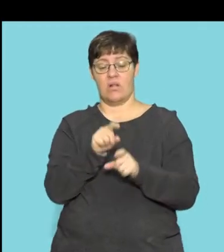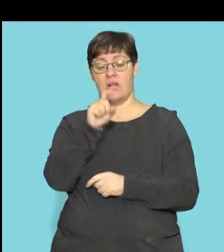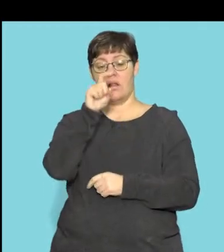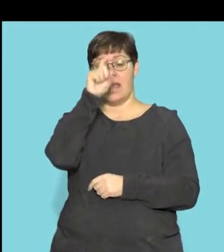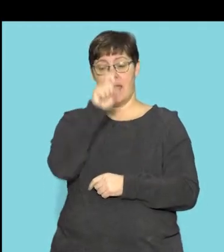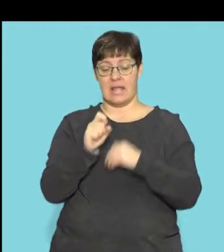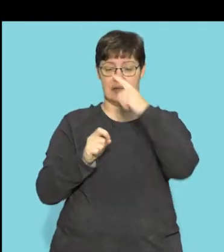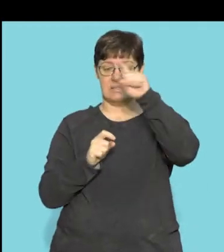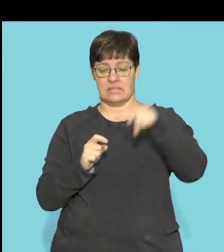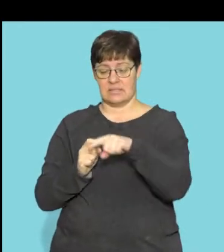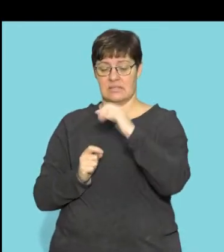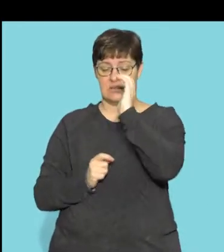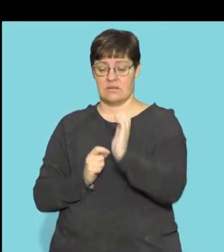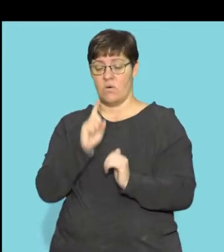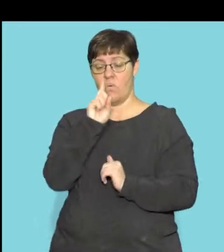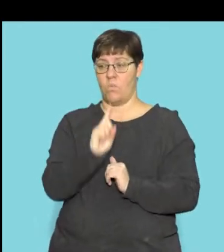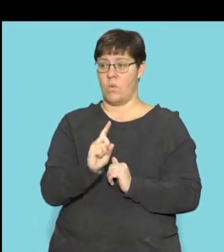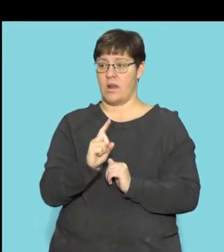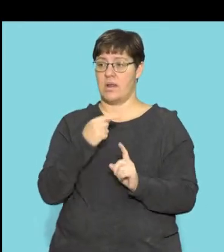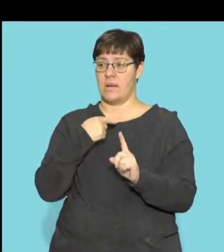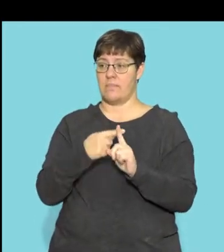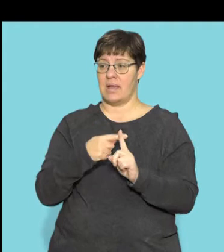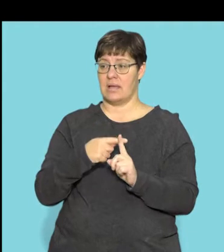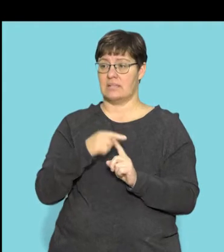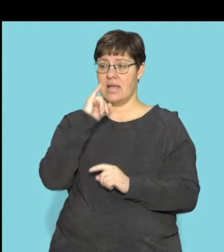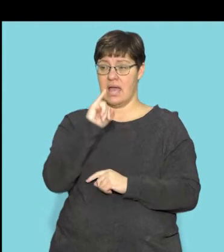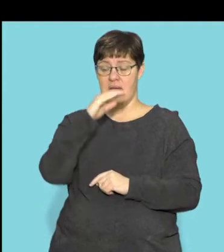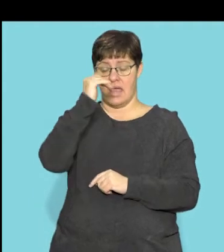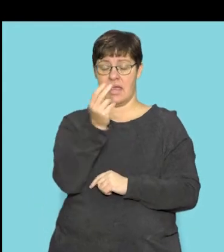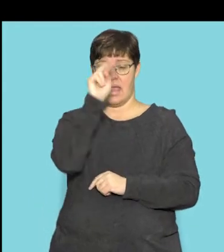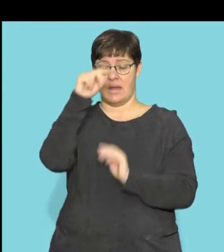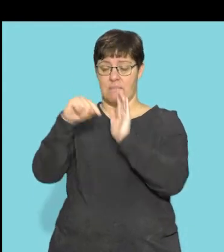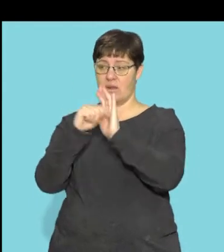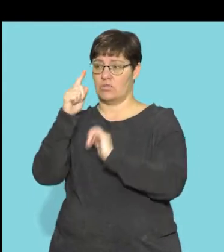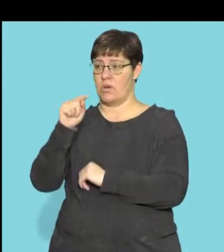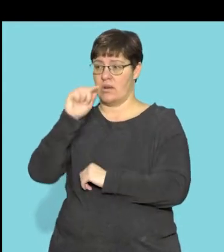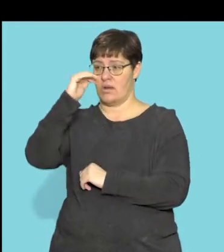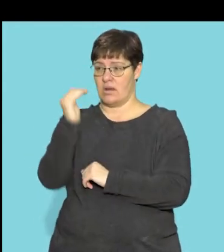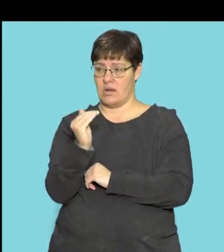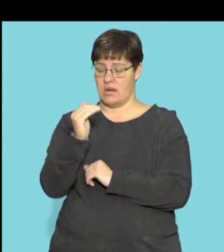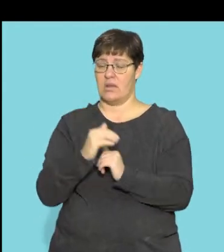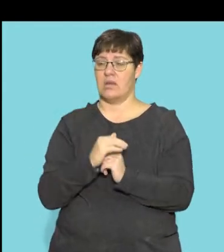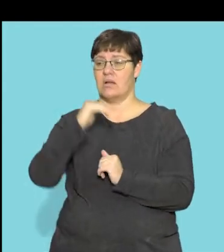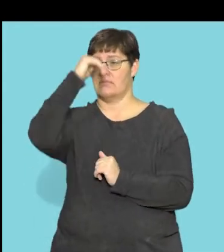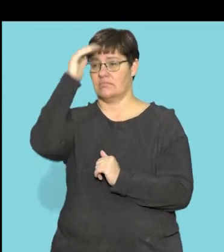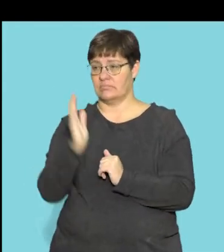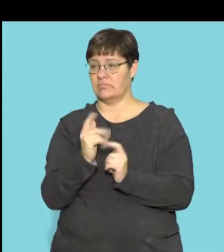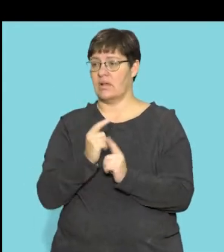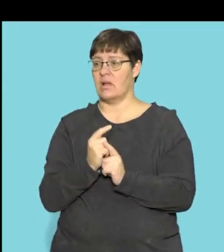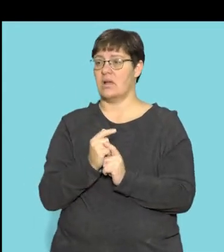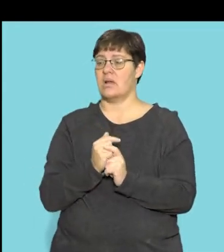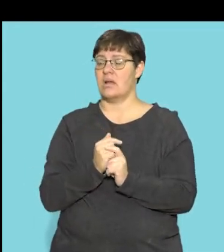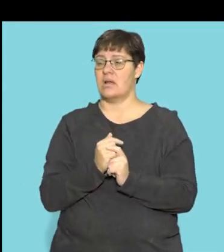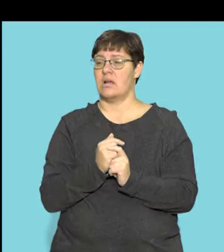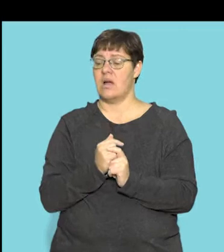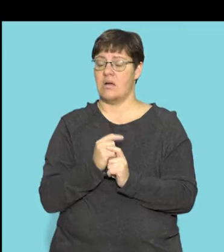I, all to the exponent of n minus 1 divided by I. And then I know that my future value